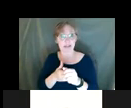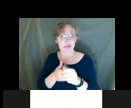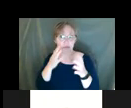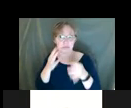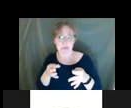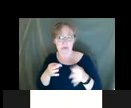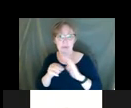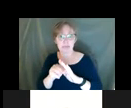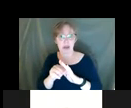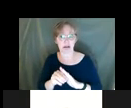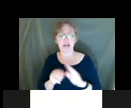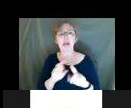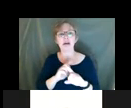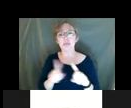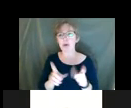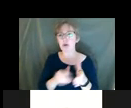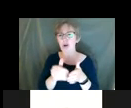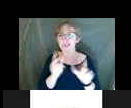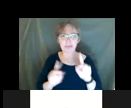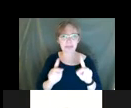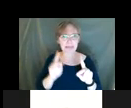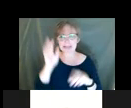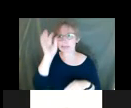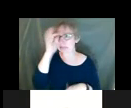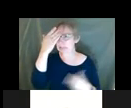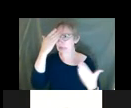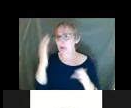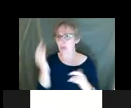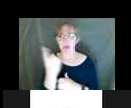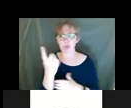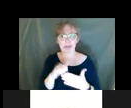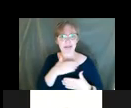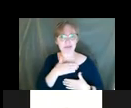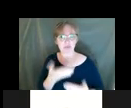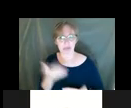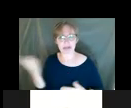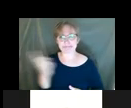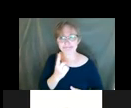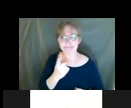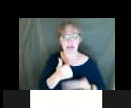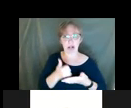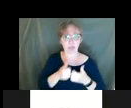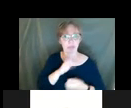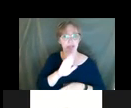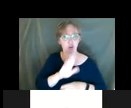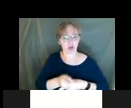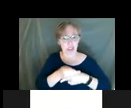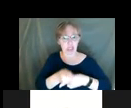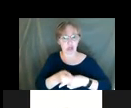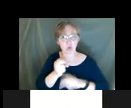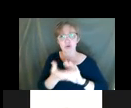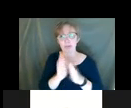community, many times people don't know anyone to help with their care, to become